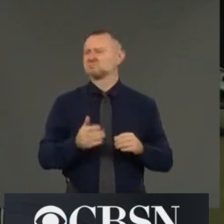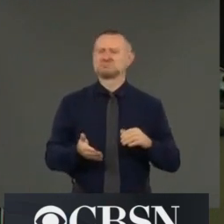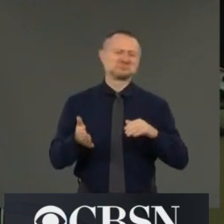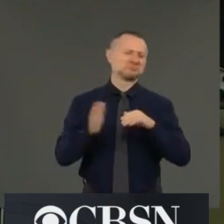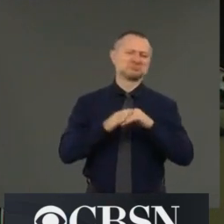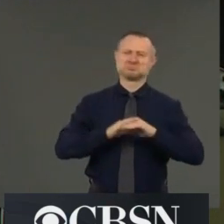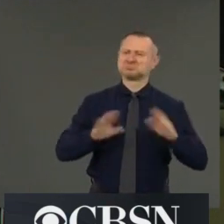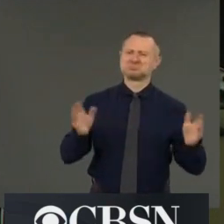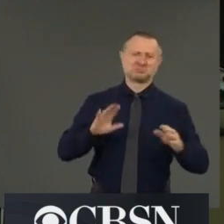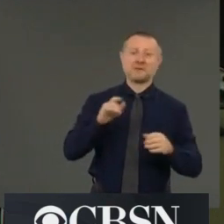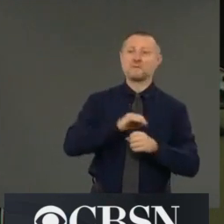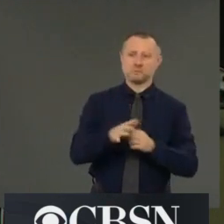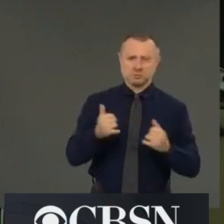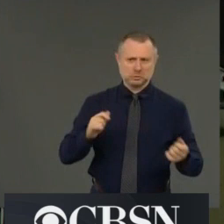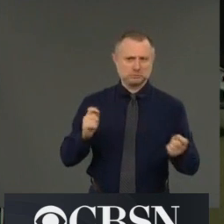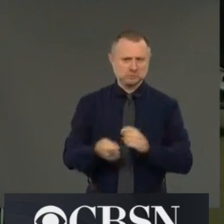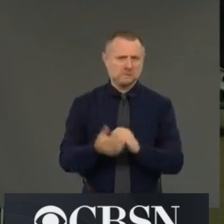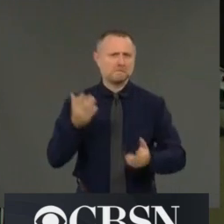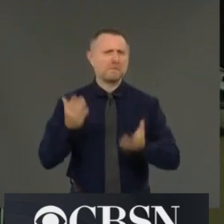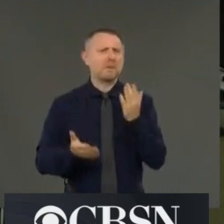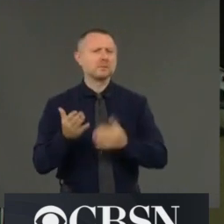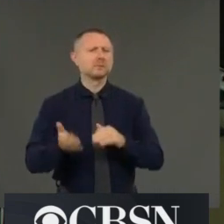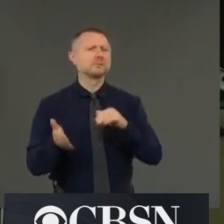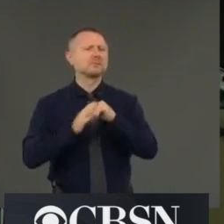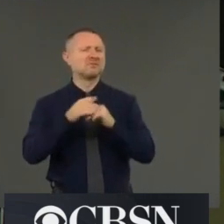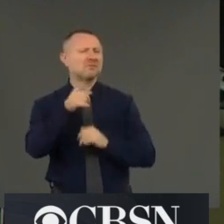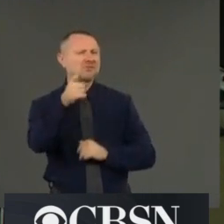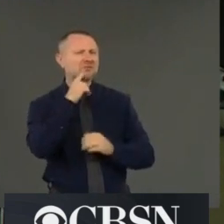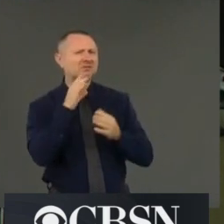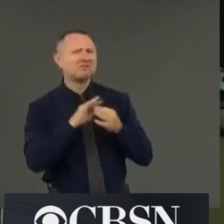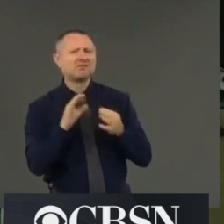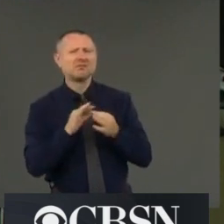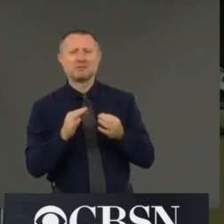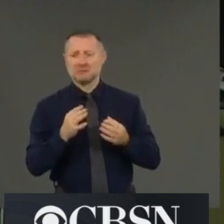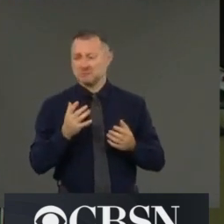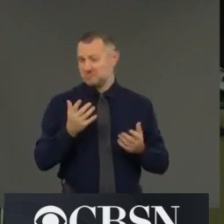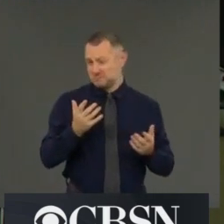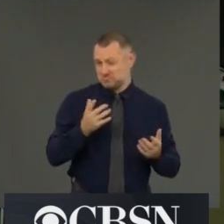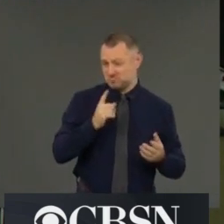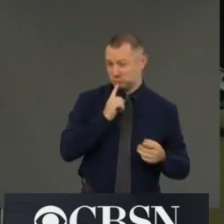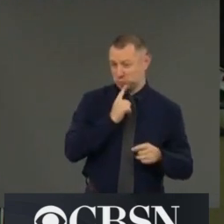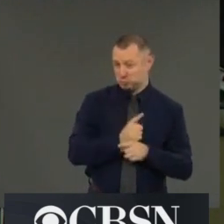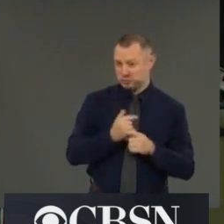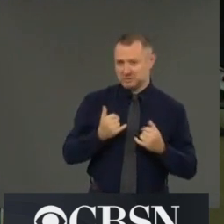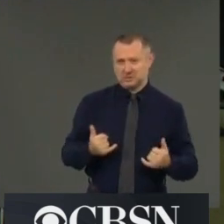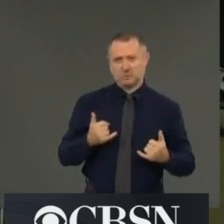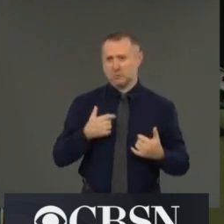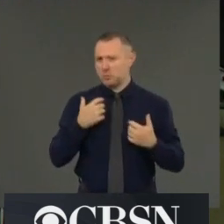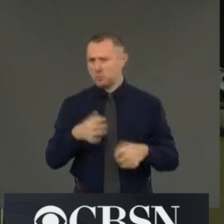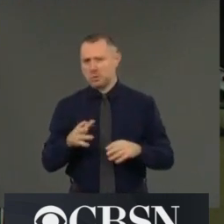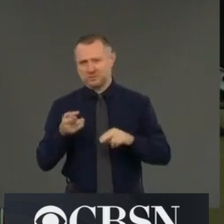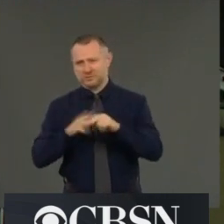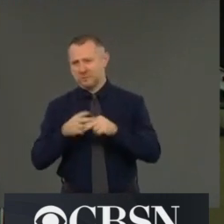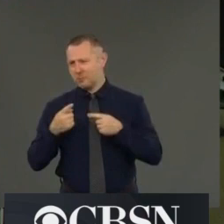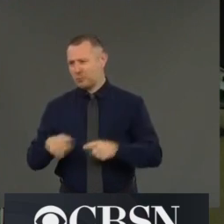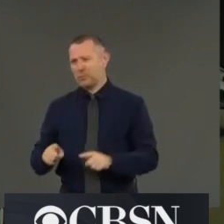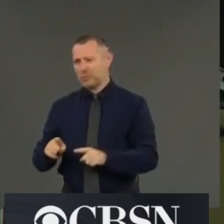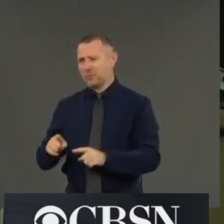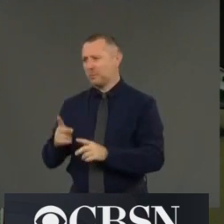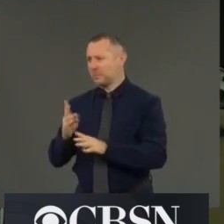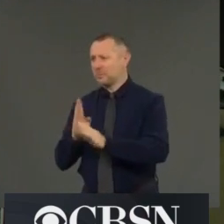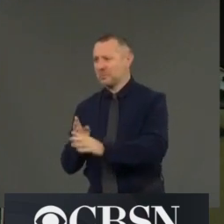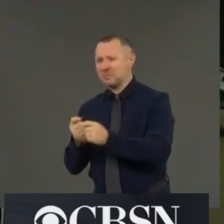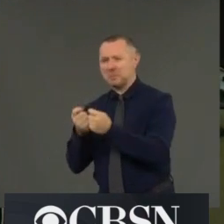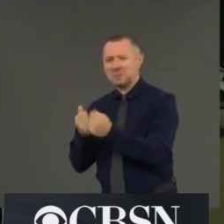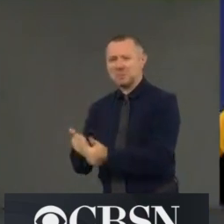There are folks that say that should be the last thing on the table because right now you need to grow ridership, and increasing fares will actually push some people away. Any thoughts on whether